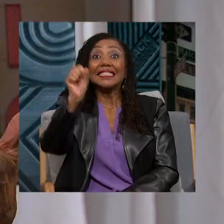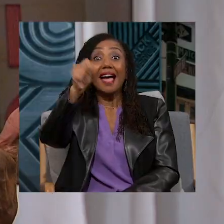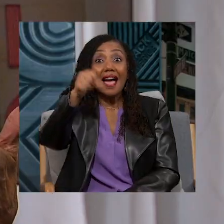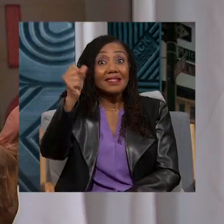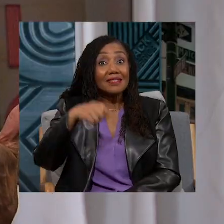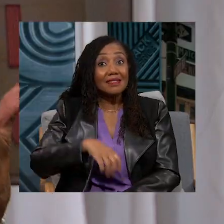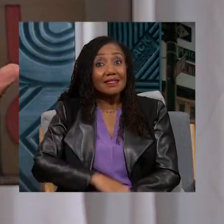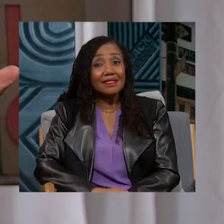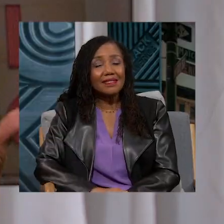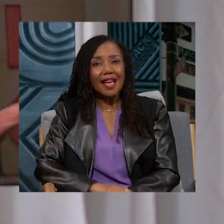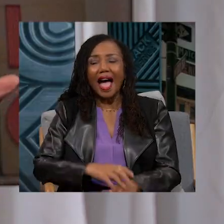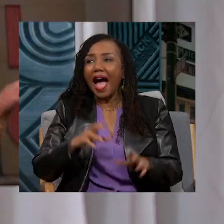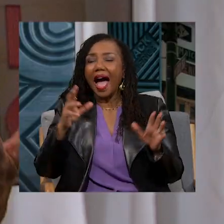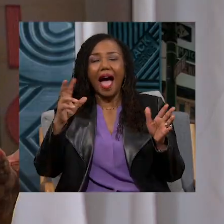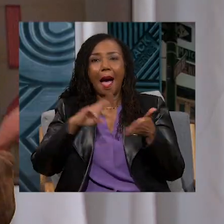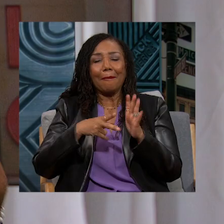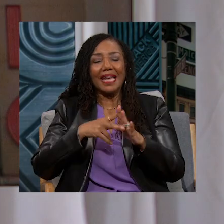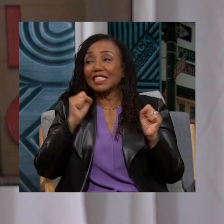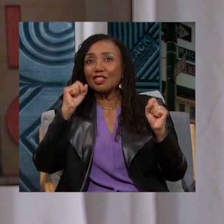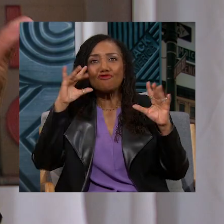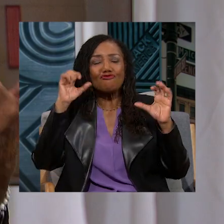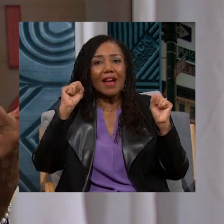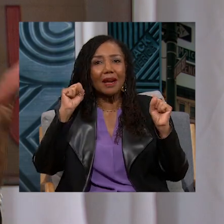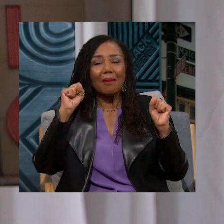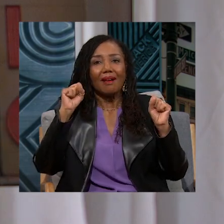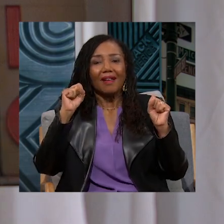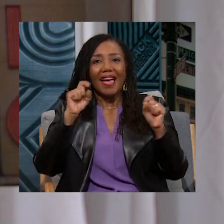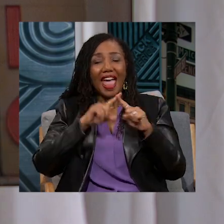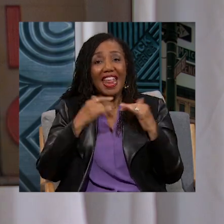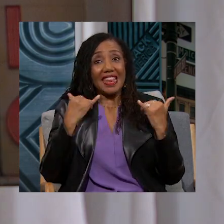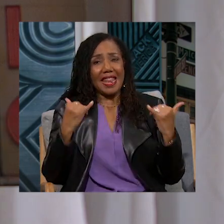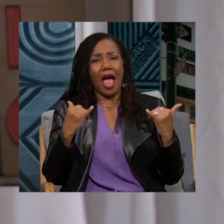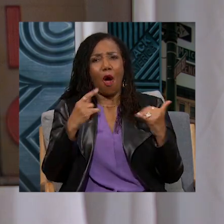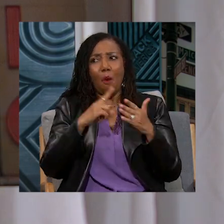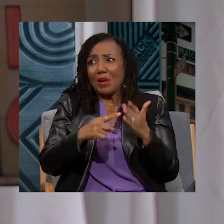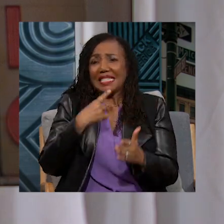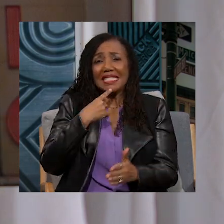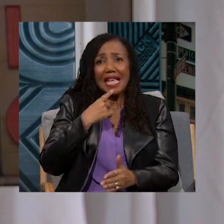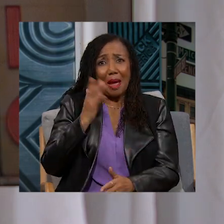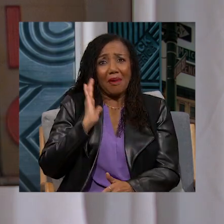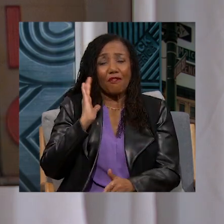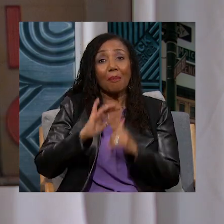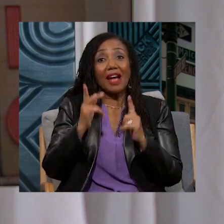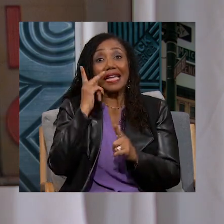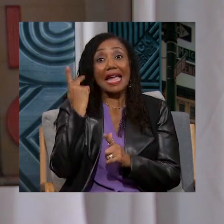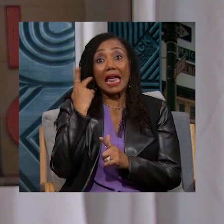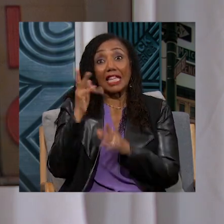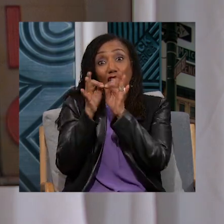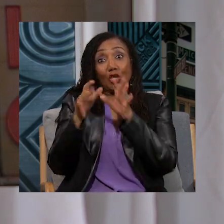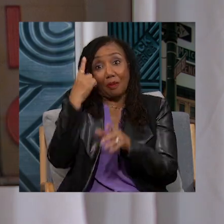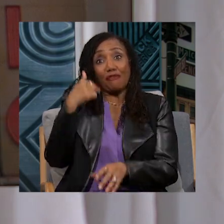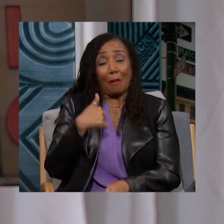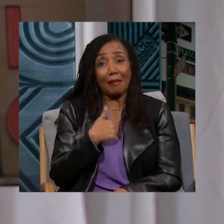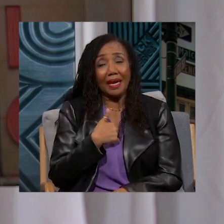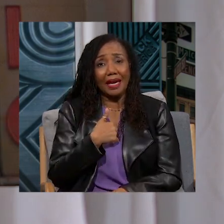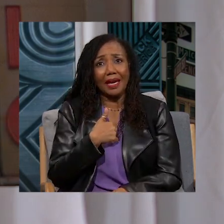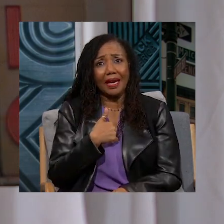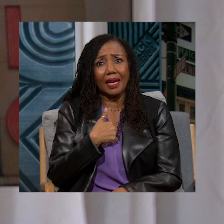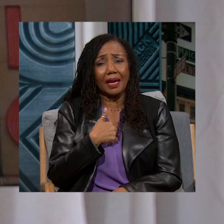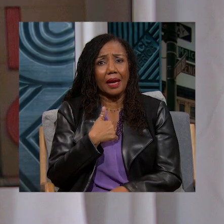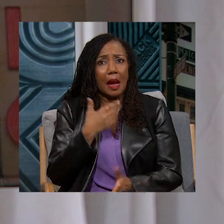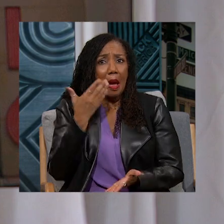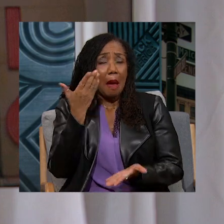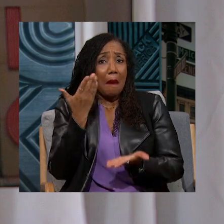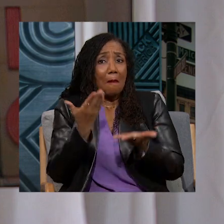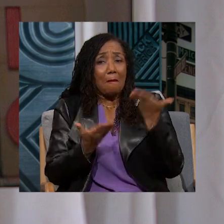Yes. I mean, it's an incredible, and as we have said, that it's because Kathleen is interpreting for me, there may be